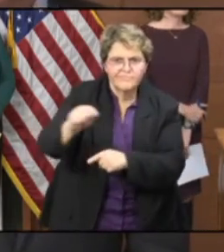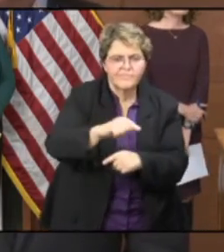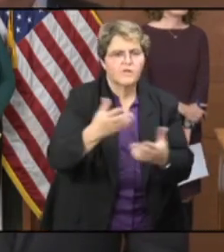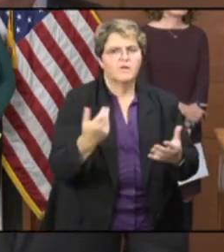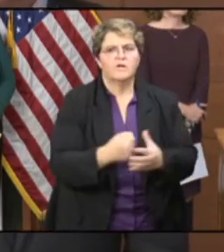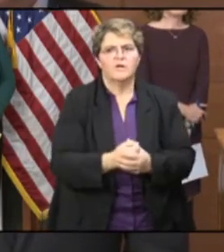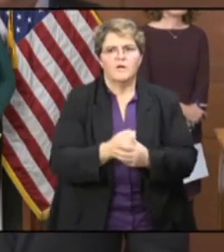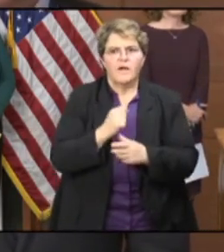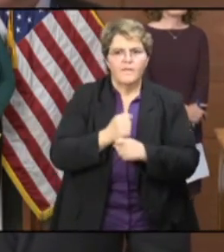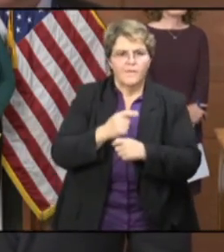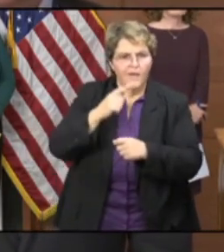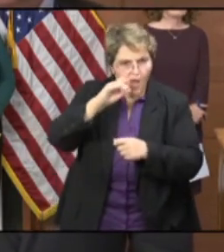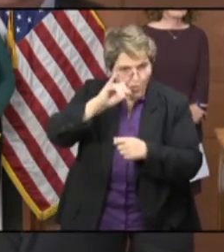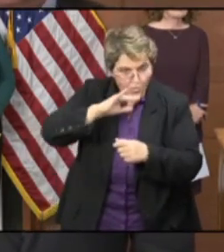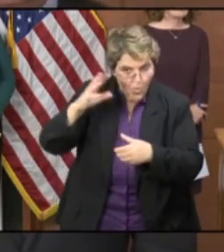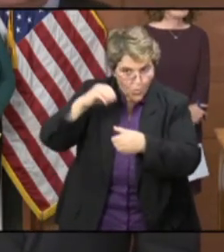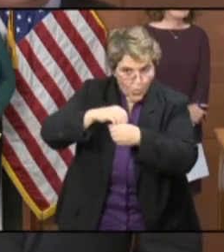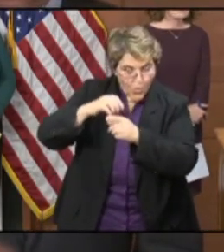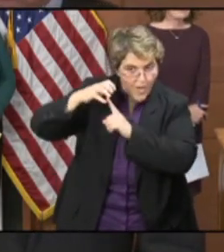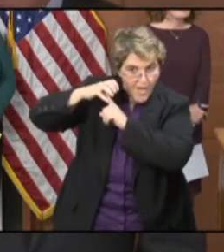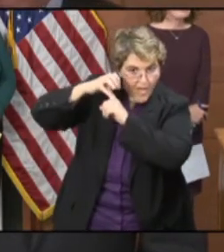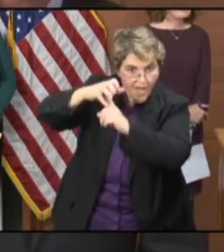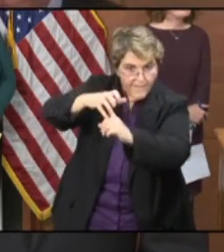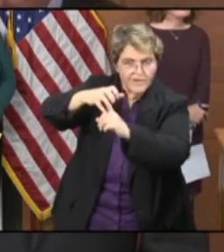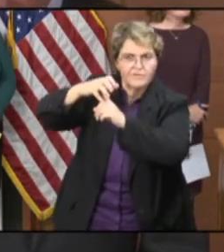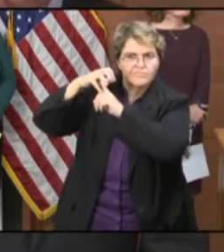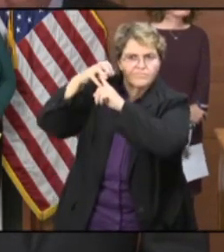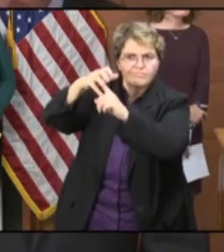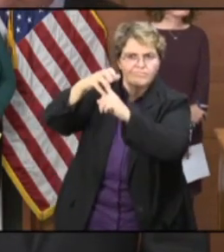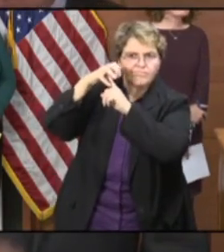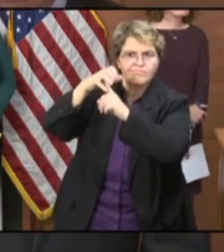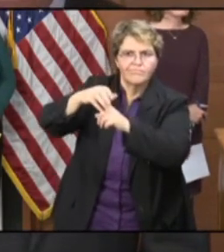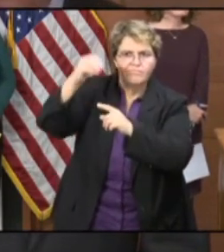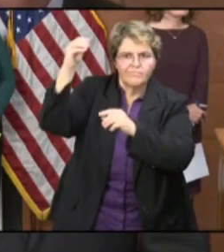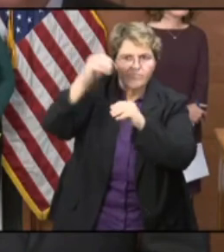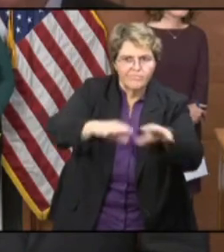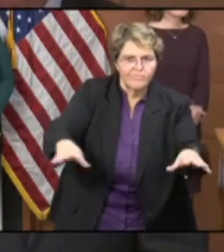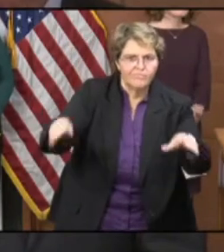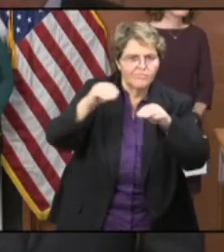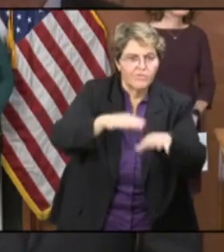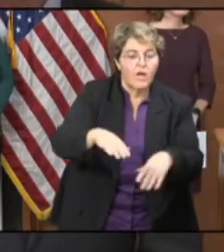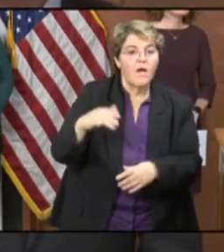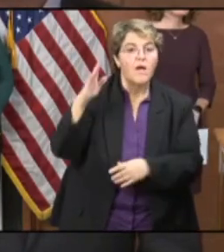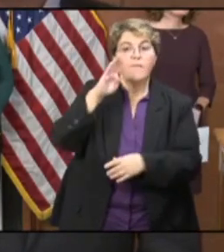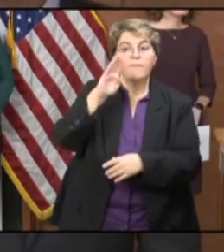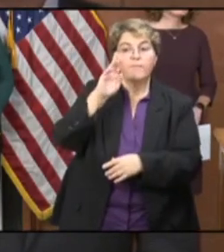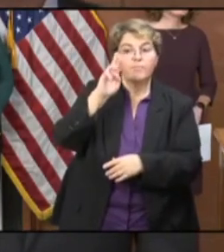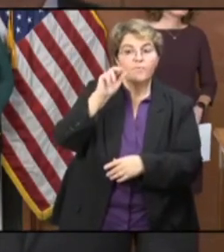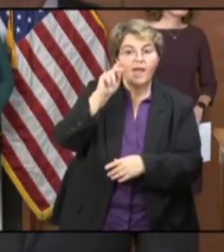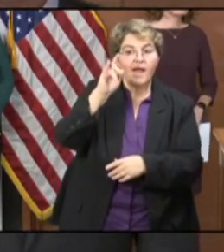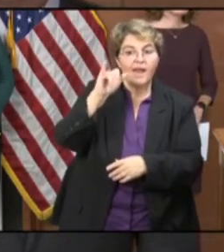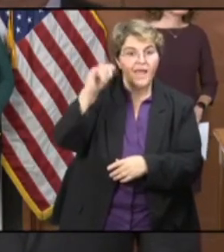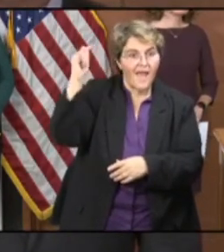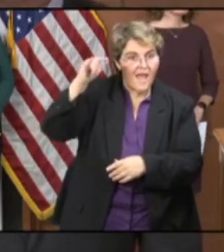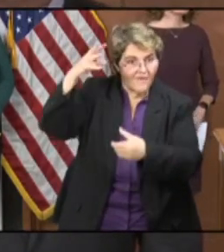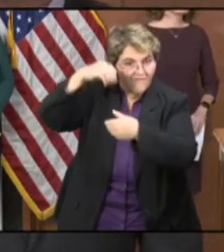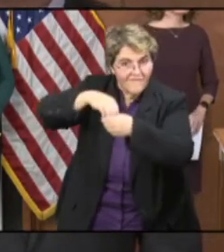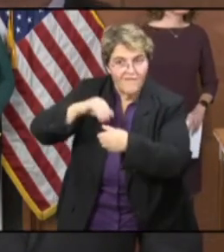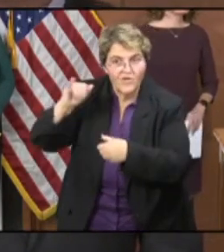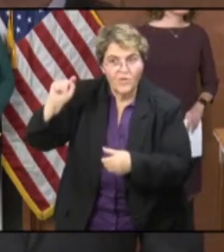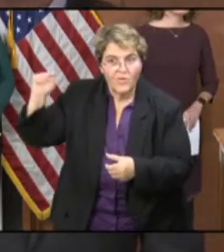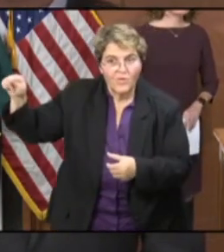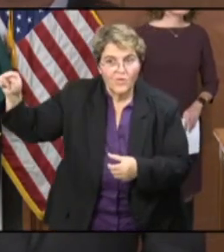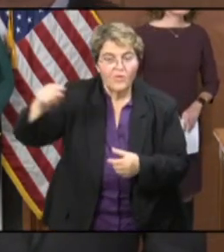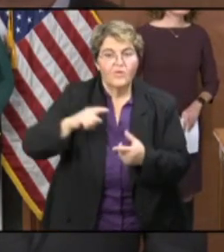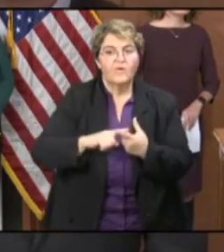firefighter operations. They're staging out of our facility up at Bradley, and we've got one CH-47 that we're staging